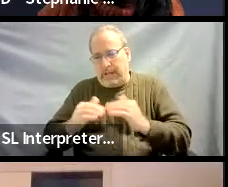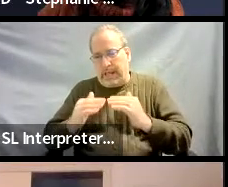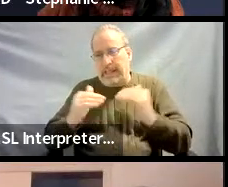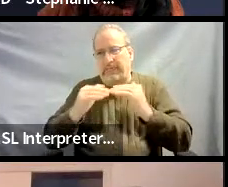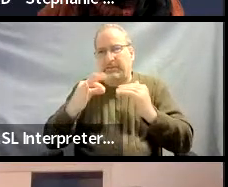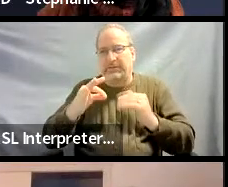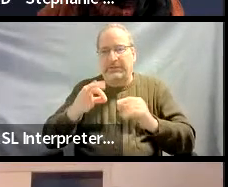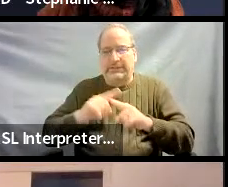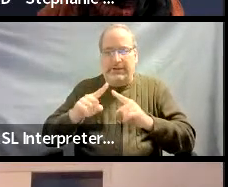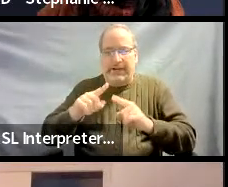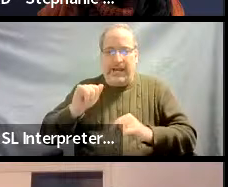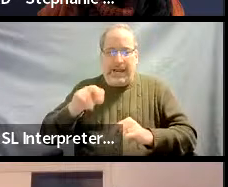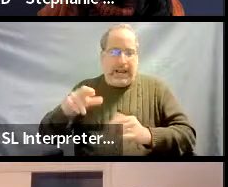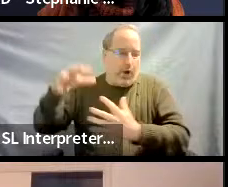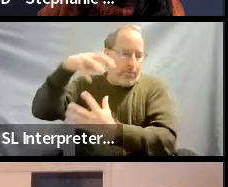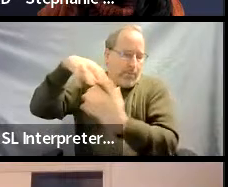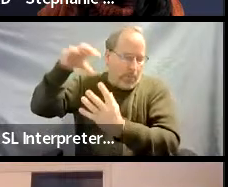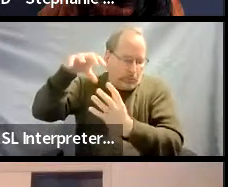air pollutants.